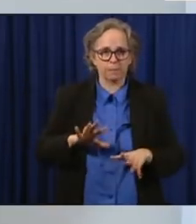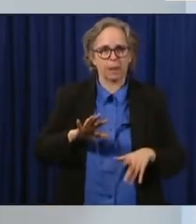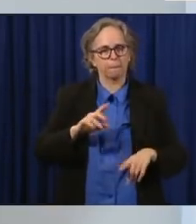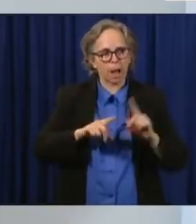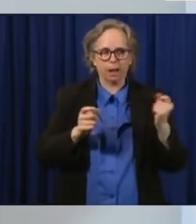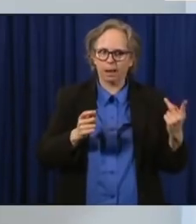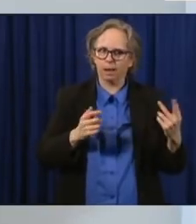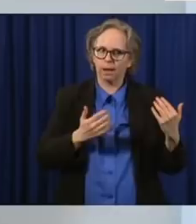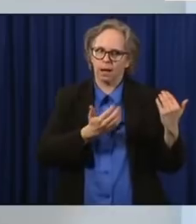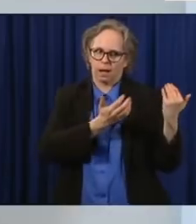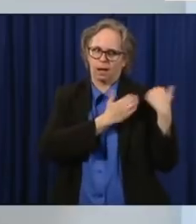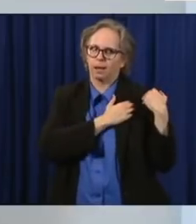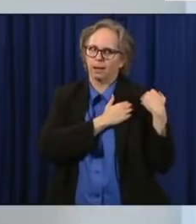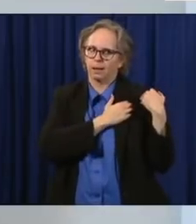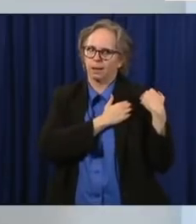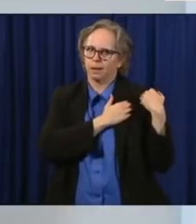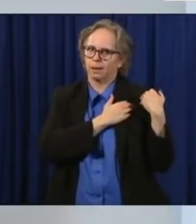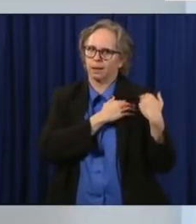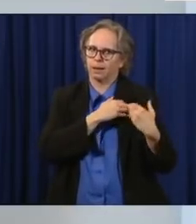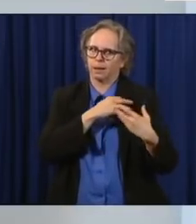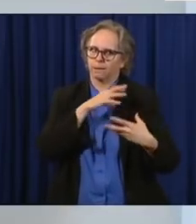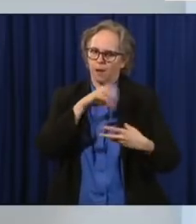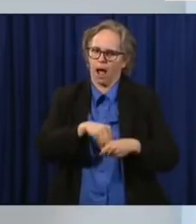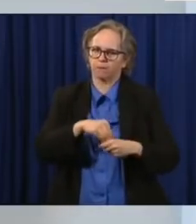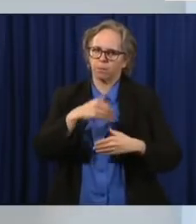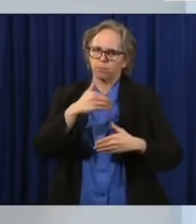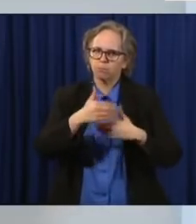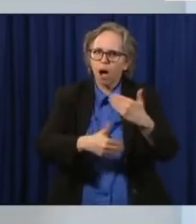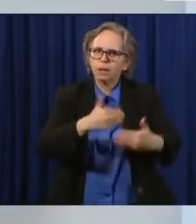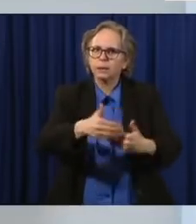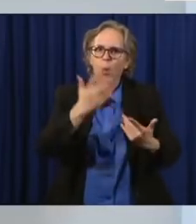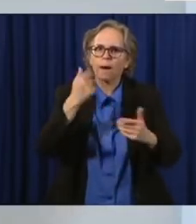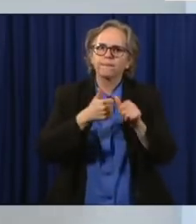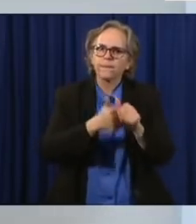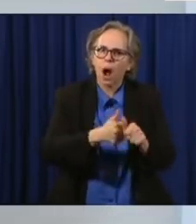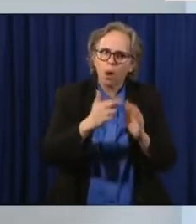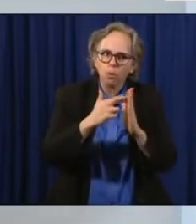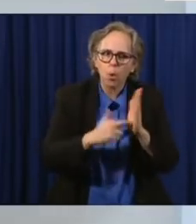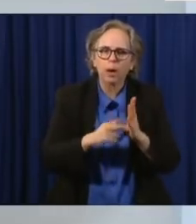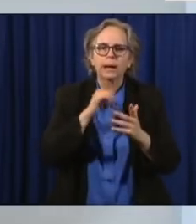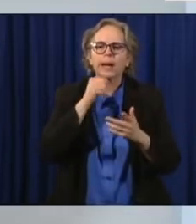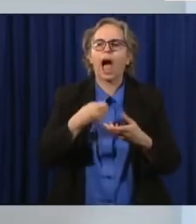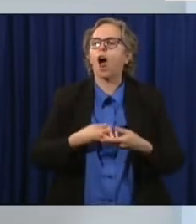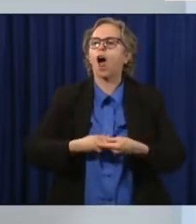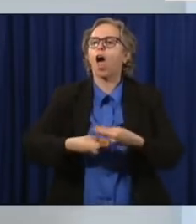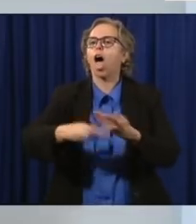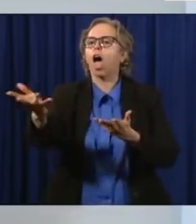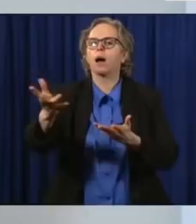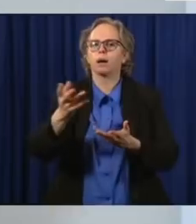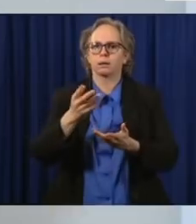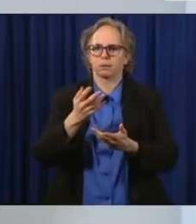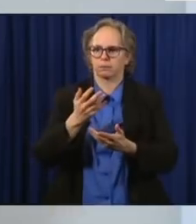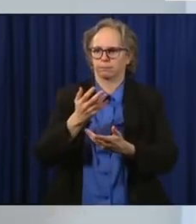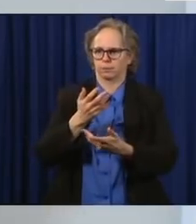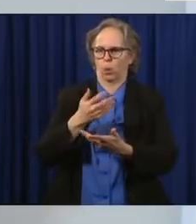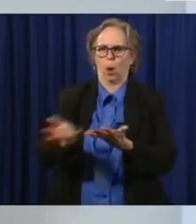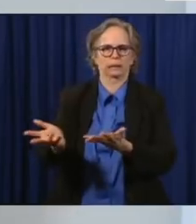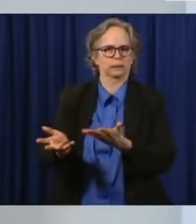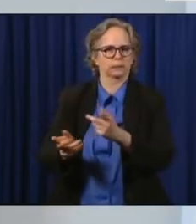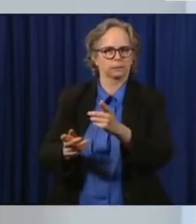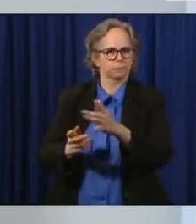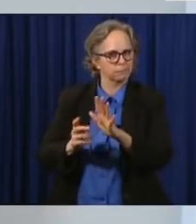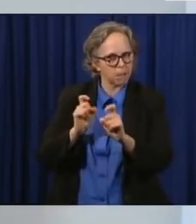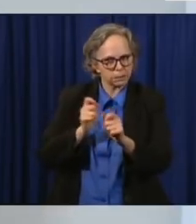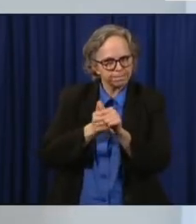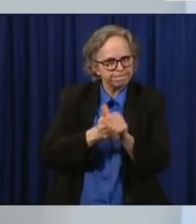incorporated into that process to make sure that we're not paying out dollars for people who are not eligible for them. And Director